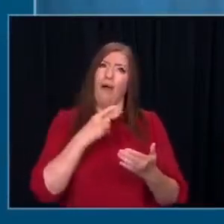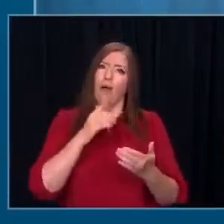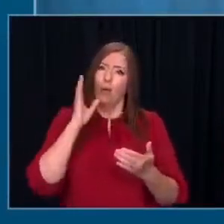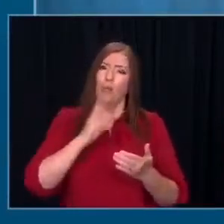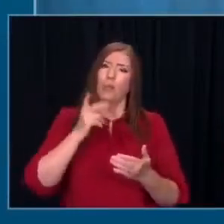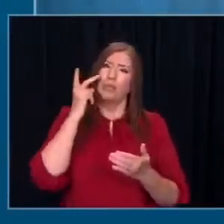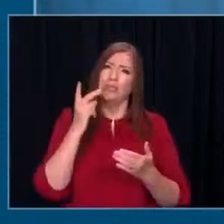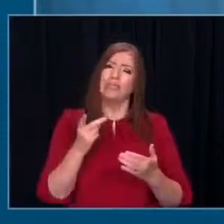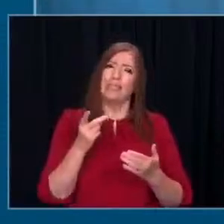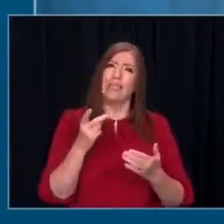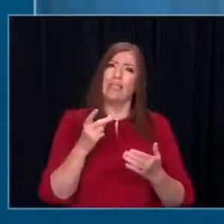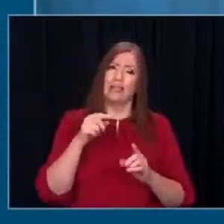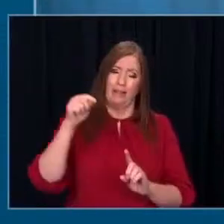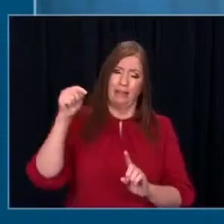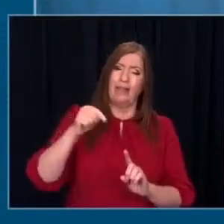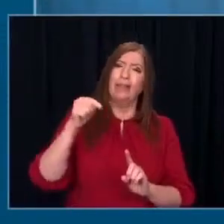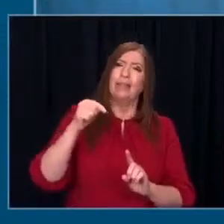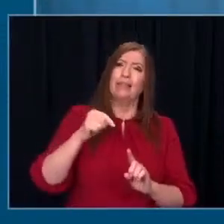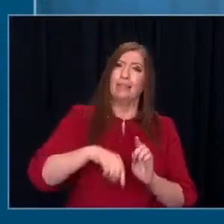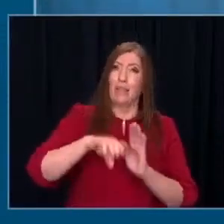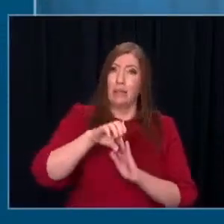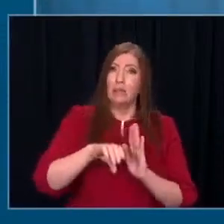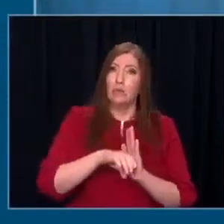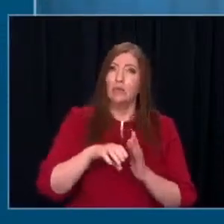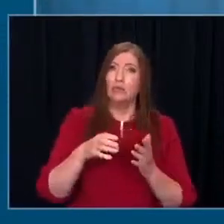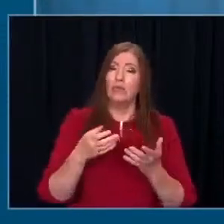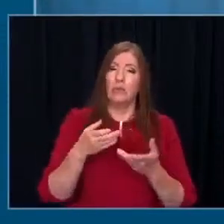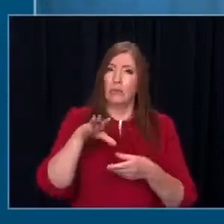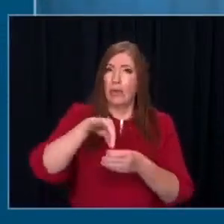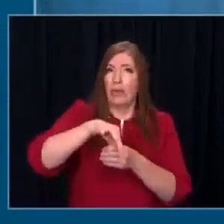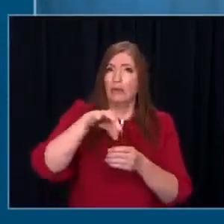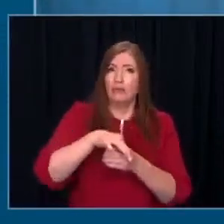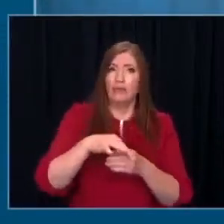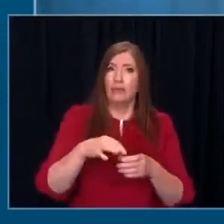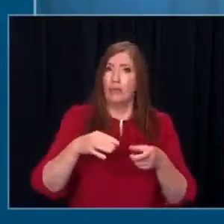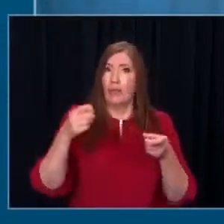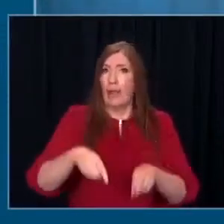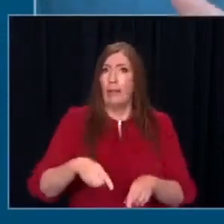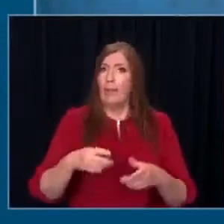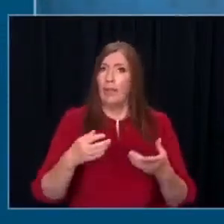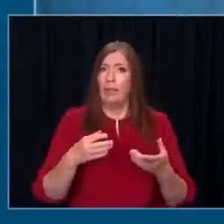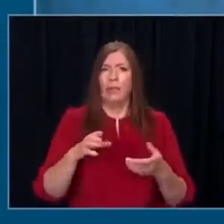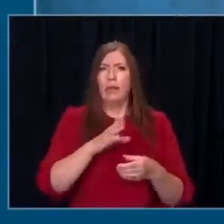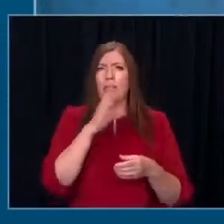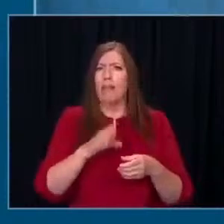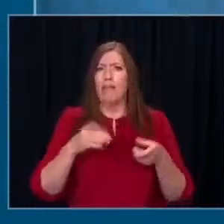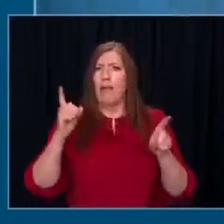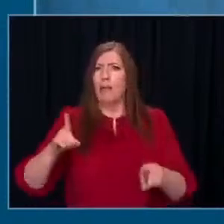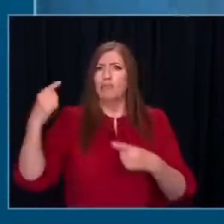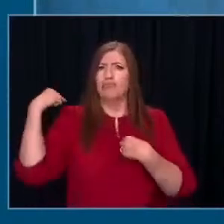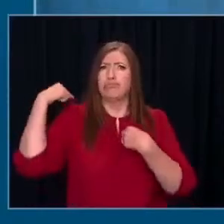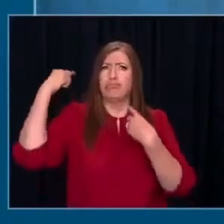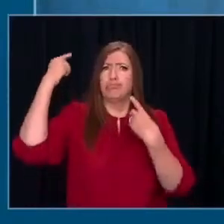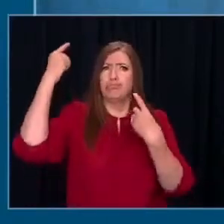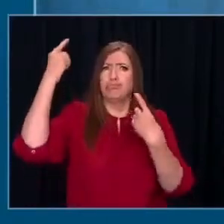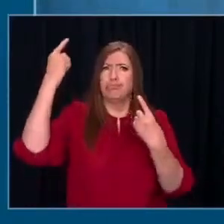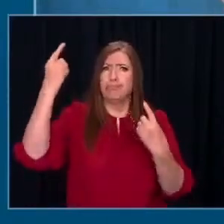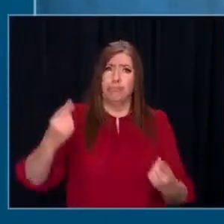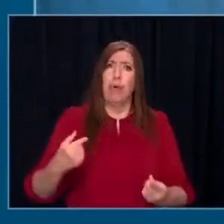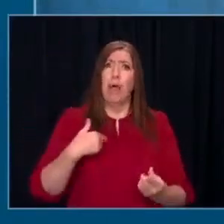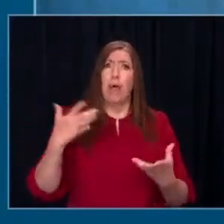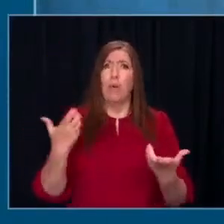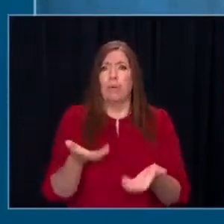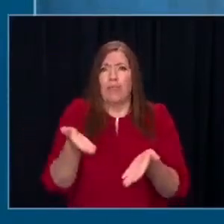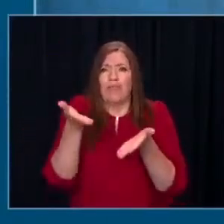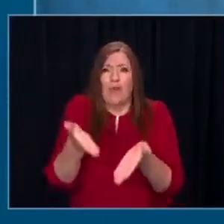see this constitutional election happen that has never happened in history. I wanted to be there